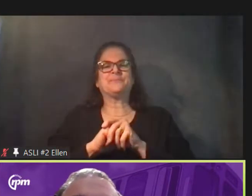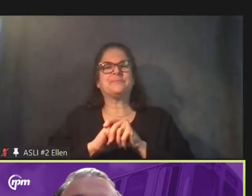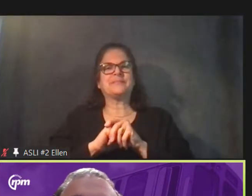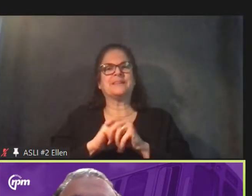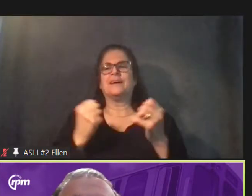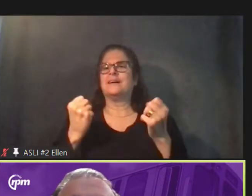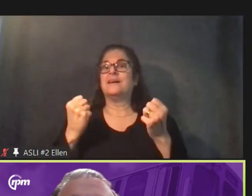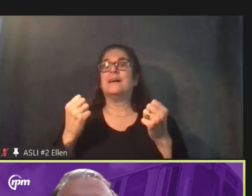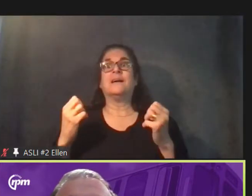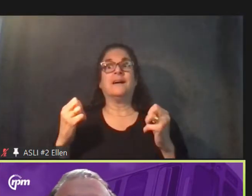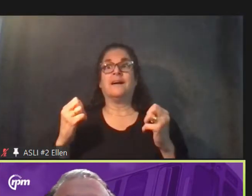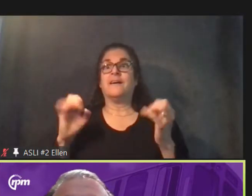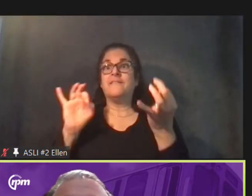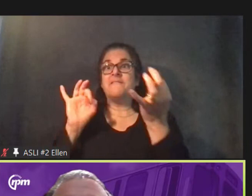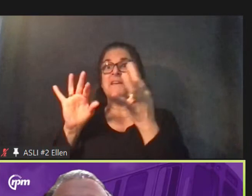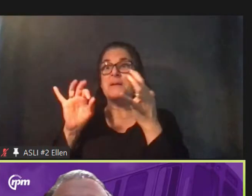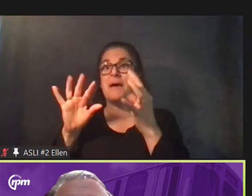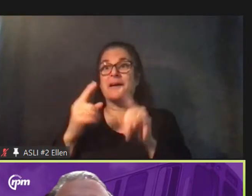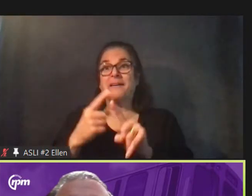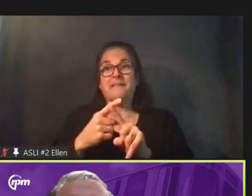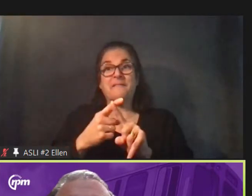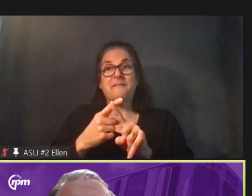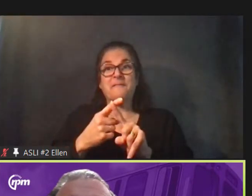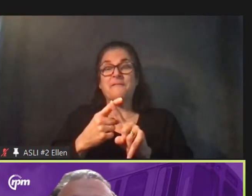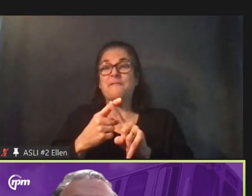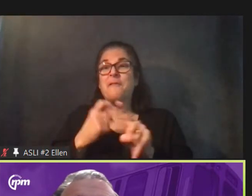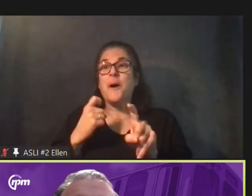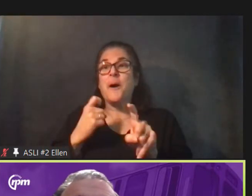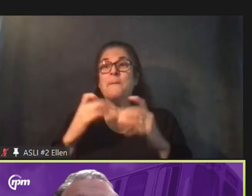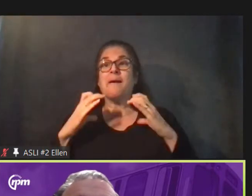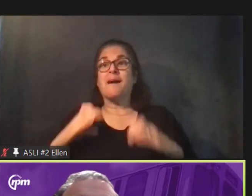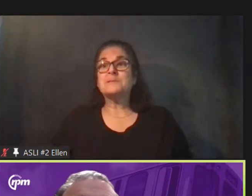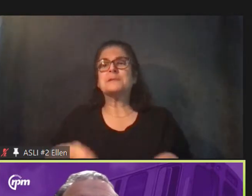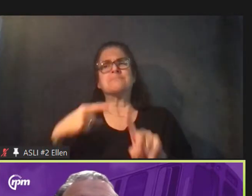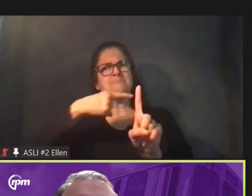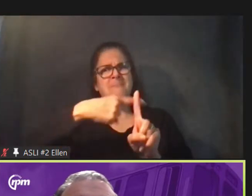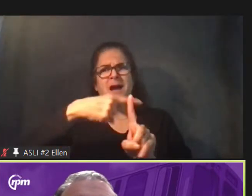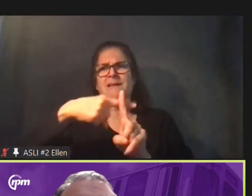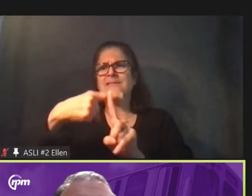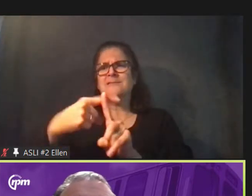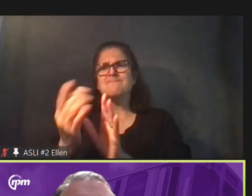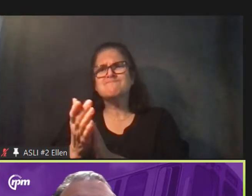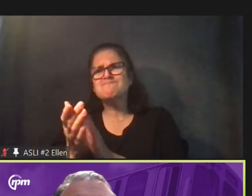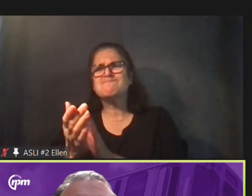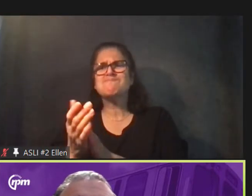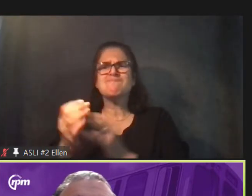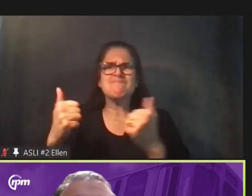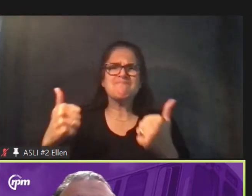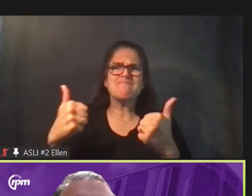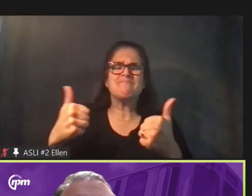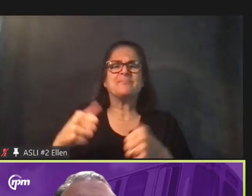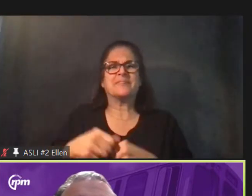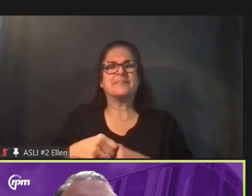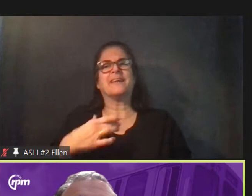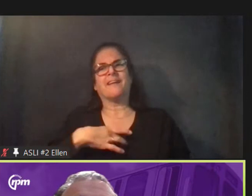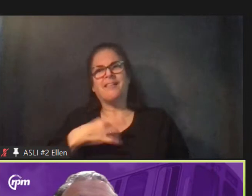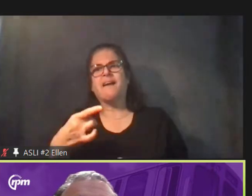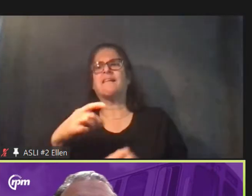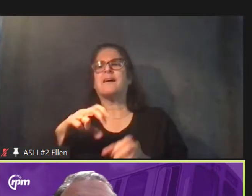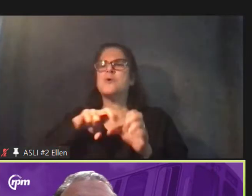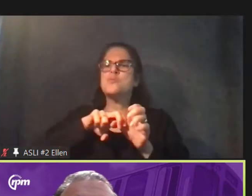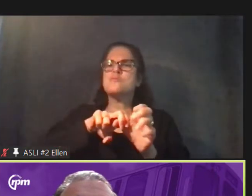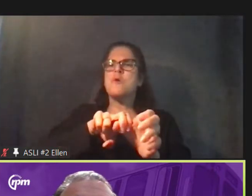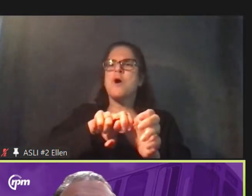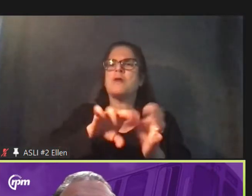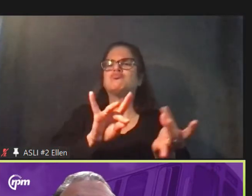very positive feedback from our customers in regard to the ride quality and not